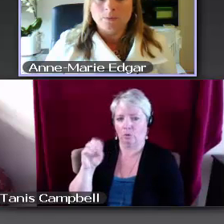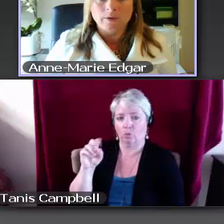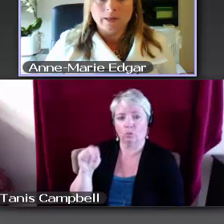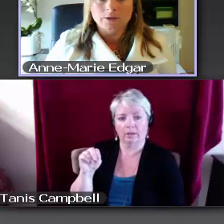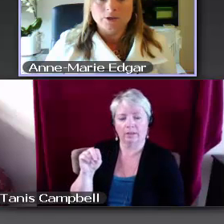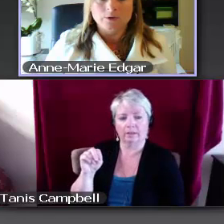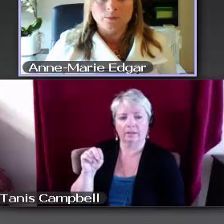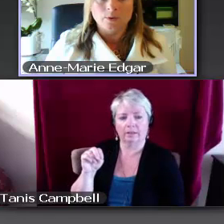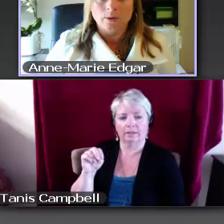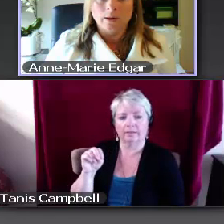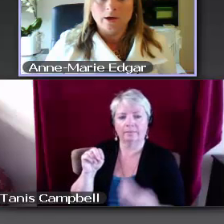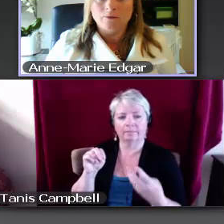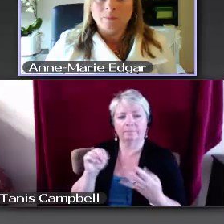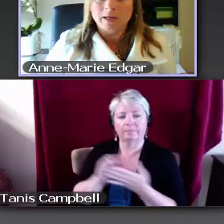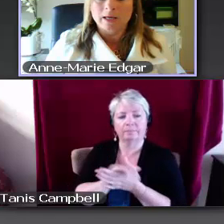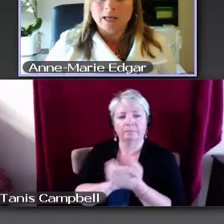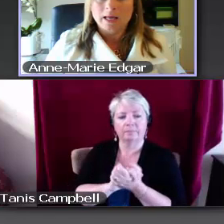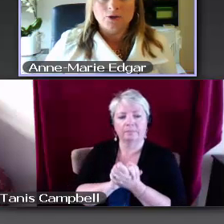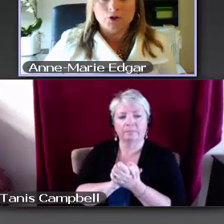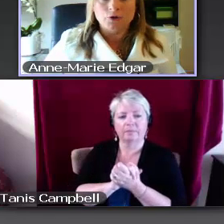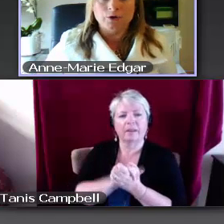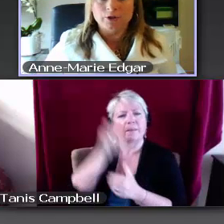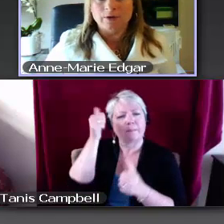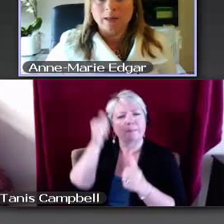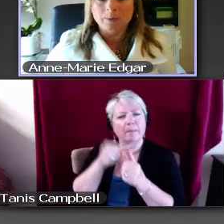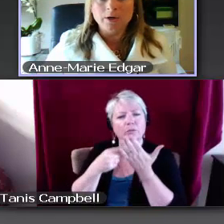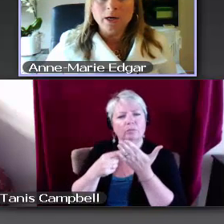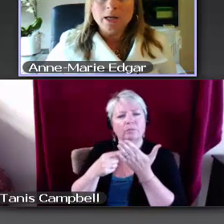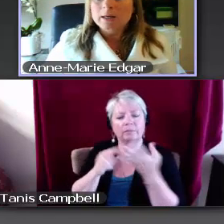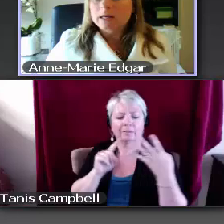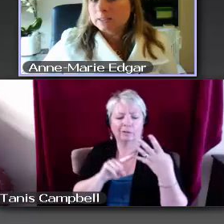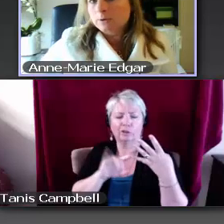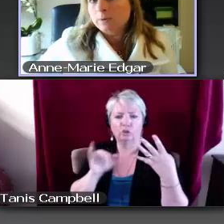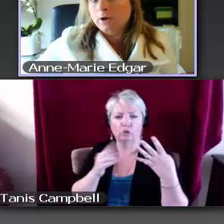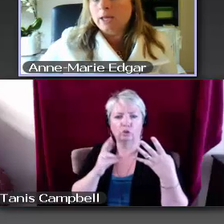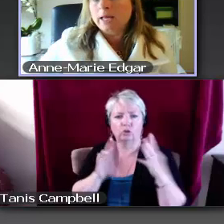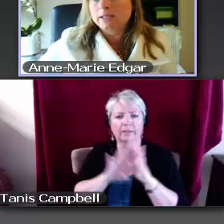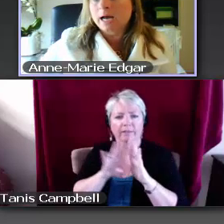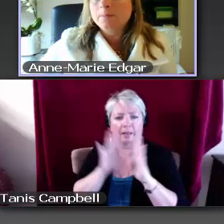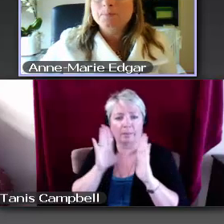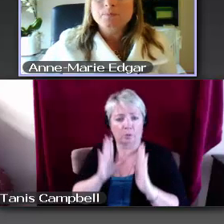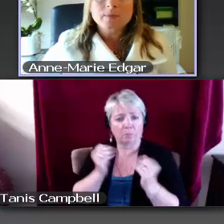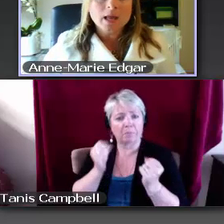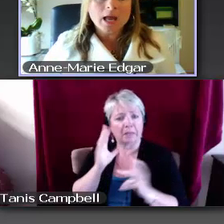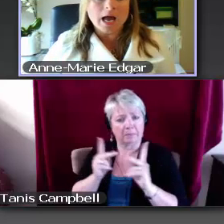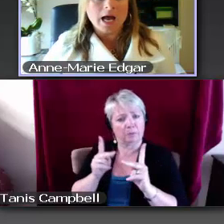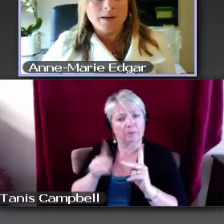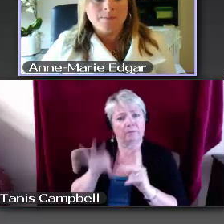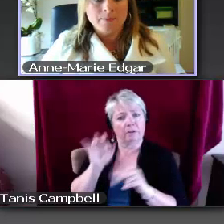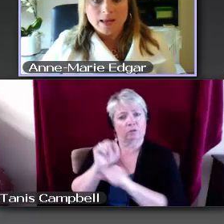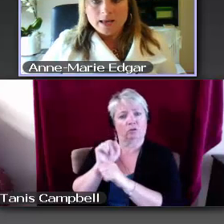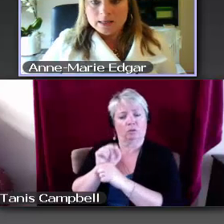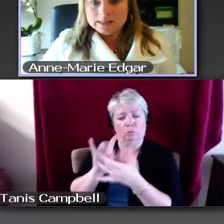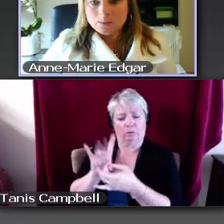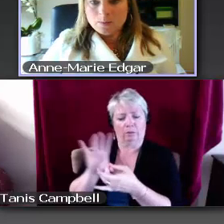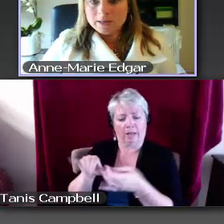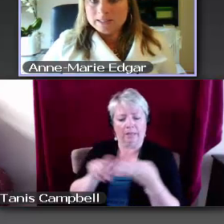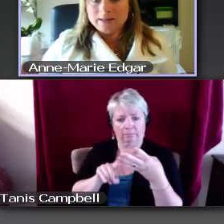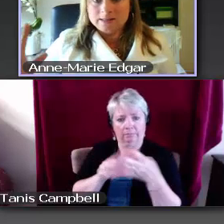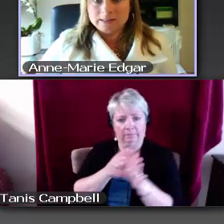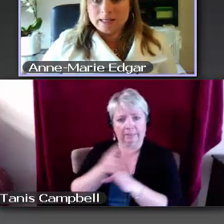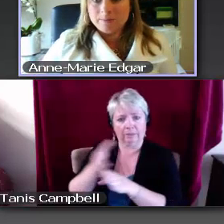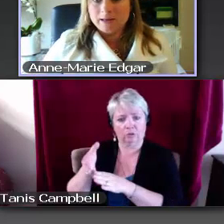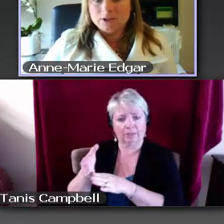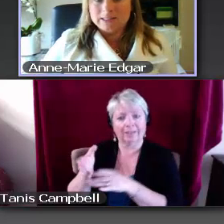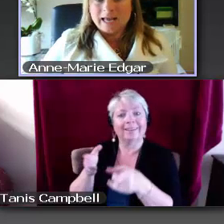talked about, moving into the role of being a junior developer, is sort of where he ended up. So one